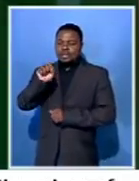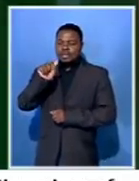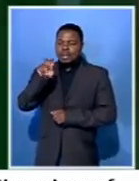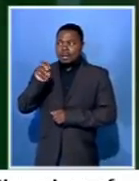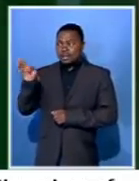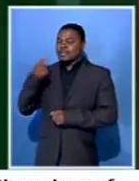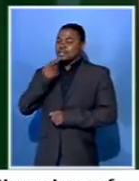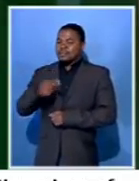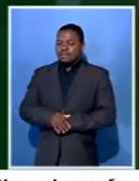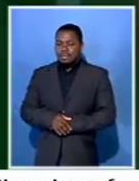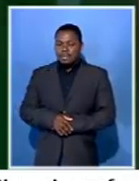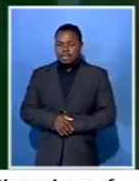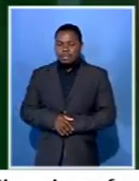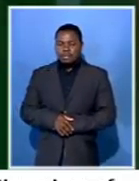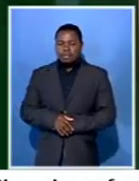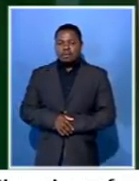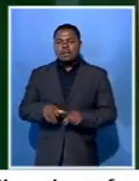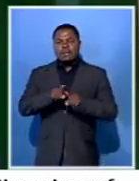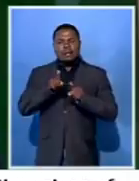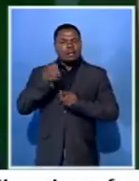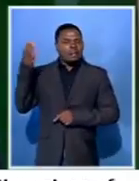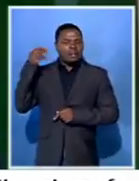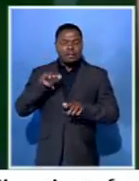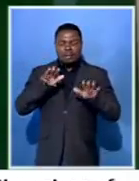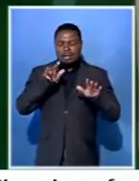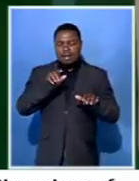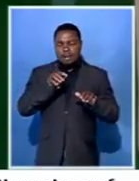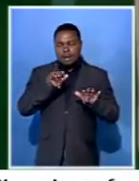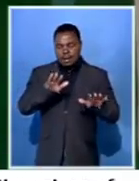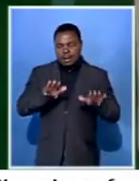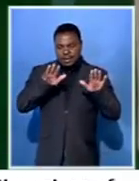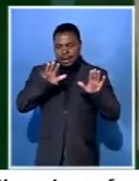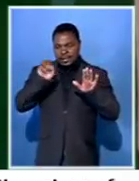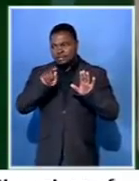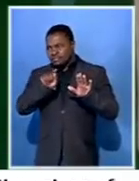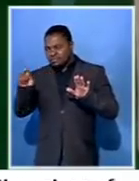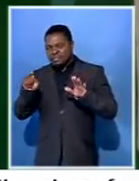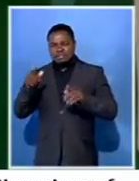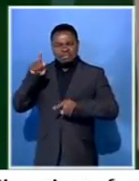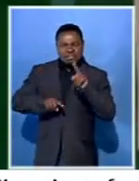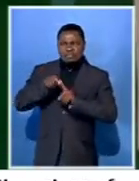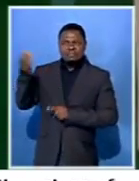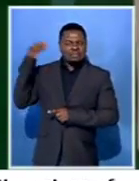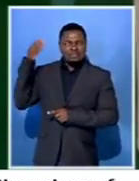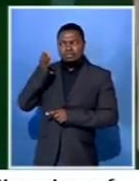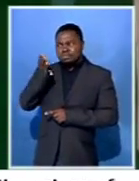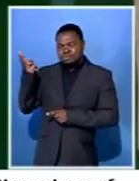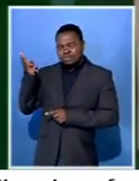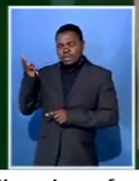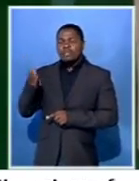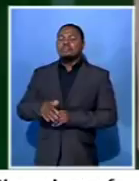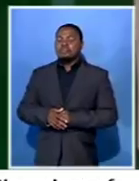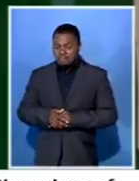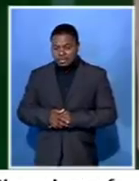the violence that he confronted in the early 90s, such violence can only serve the interests of